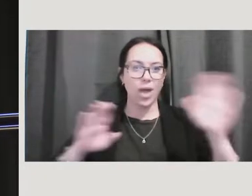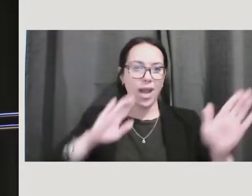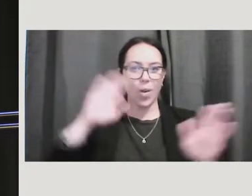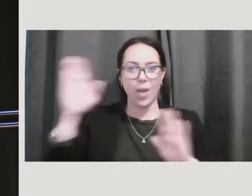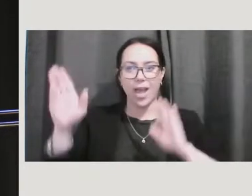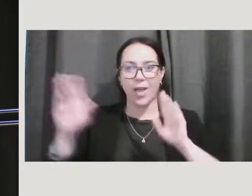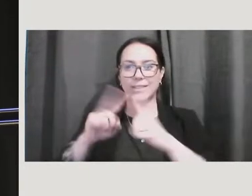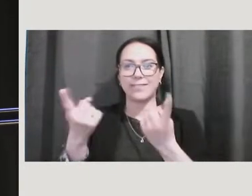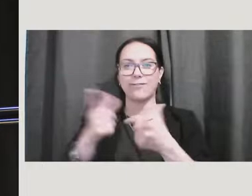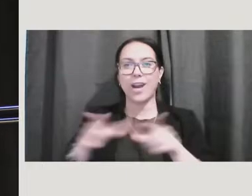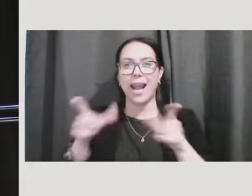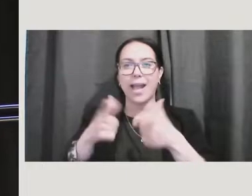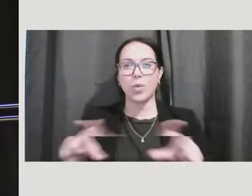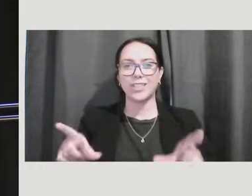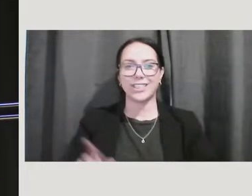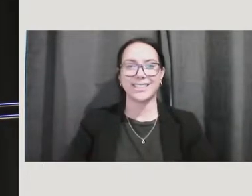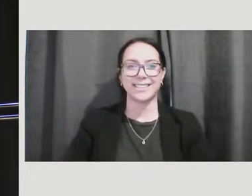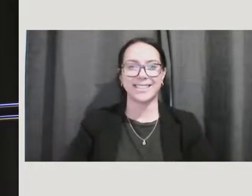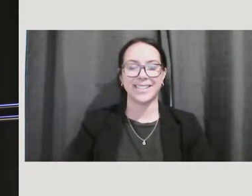honey